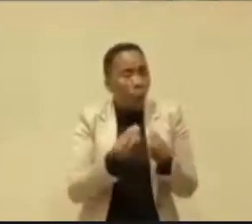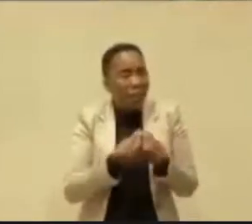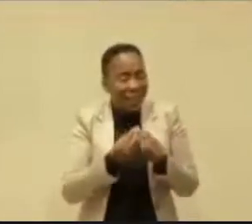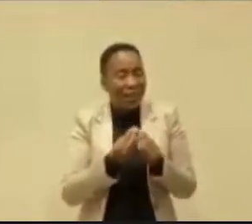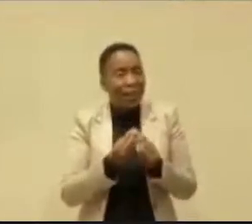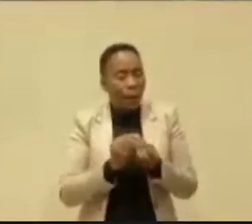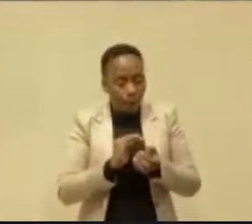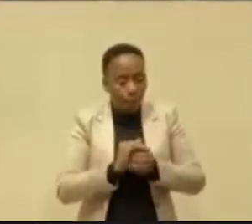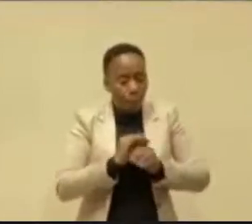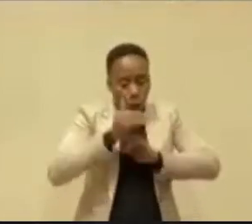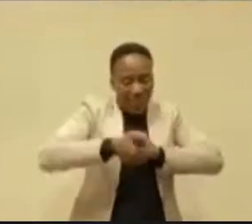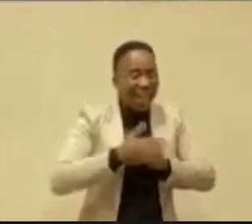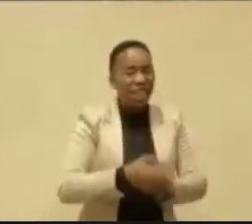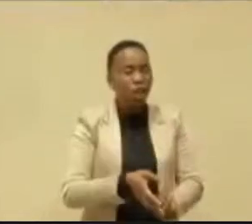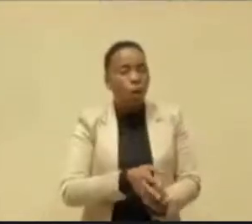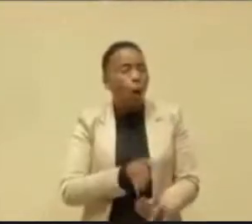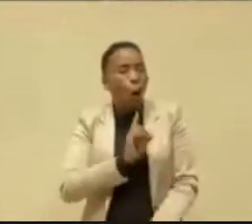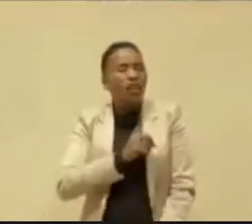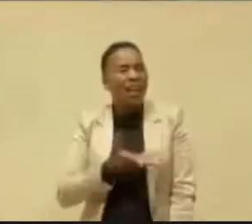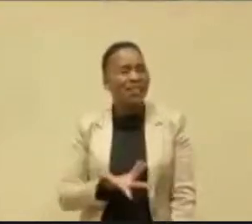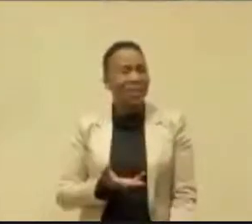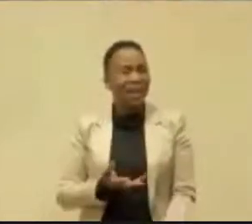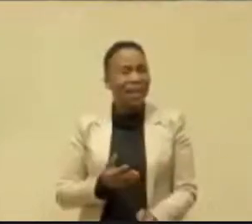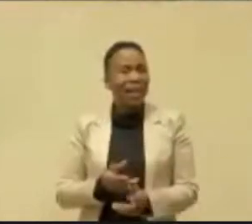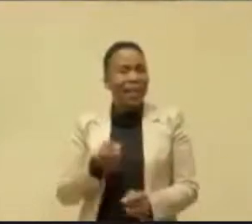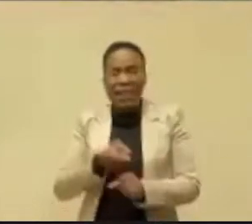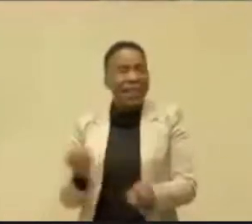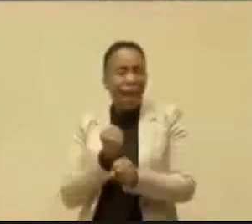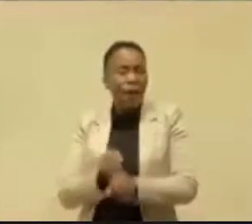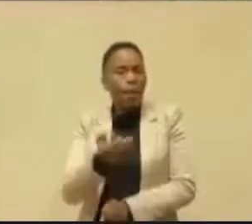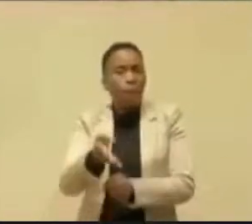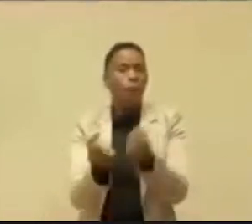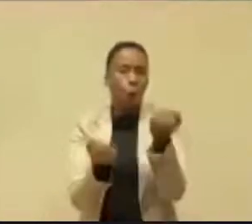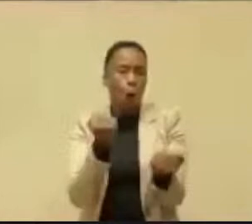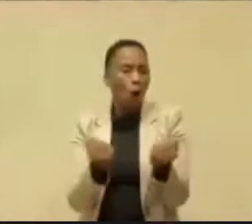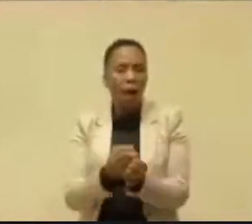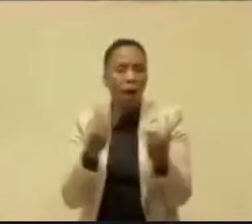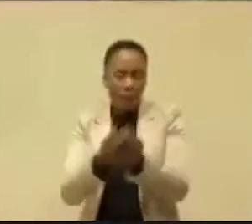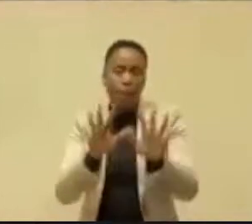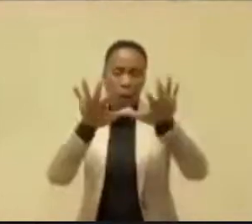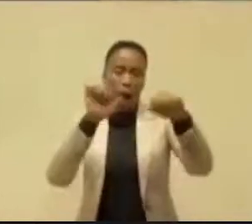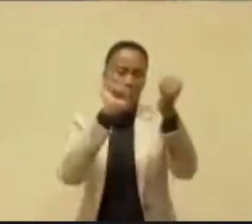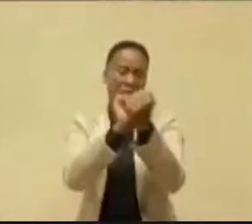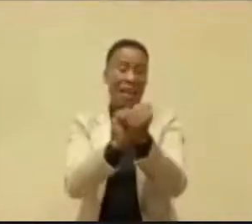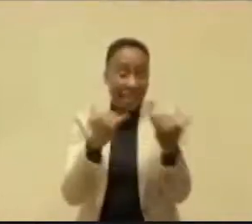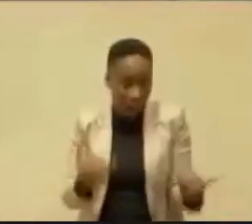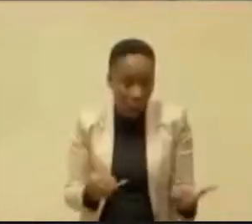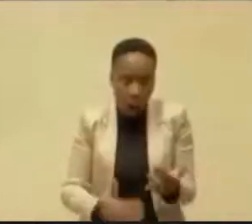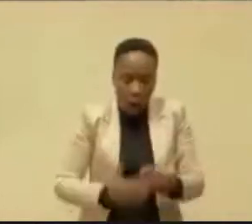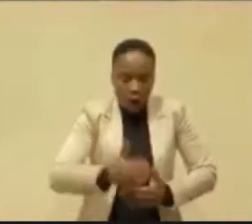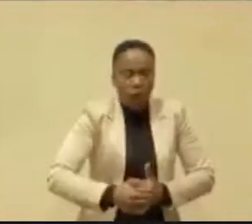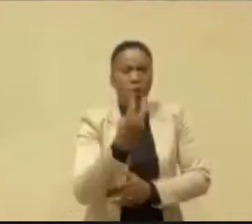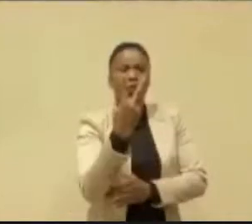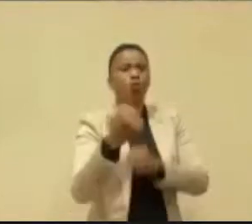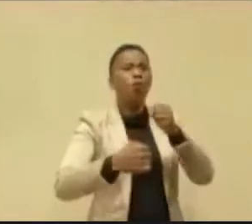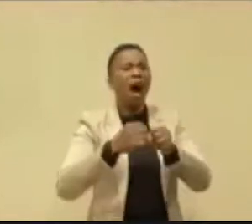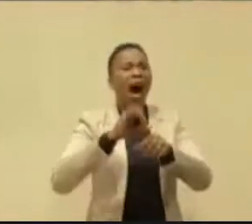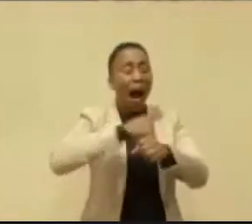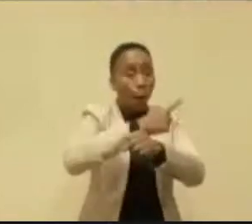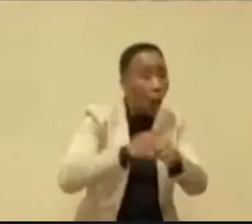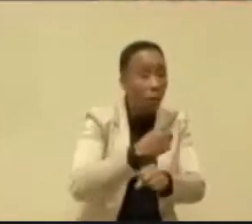attended to people are being arrested no after two hours the perpetrator comes